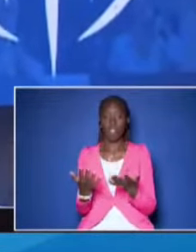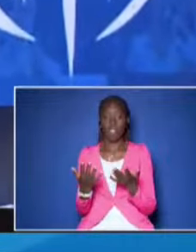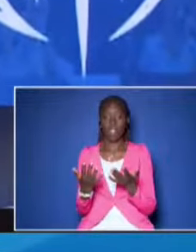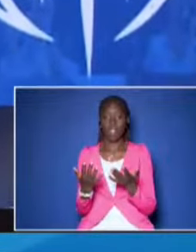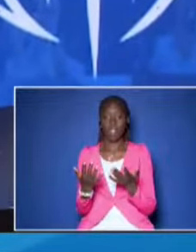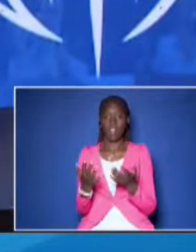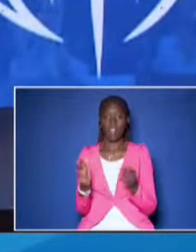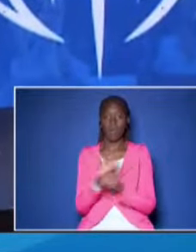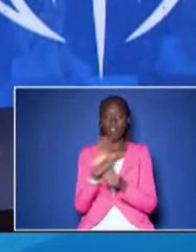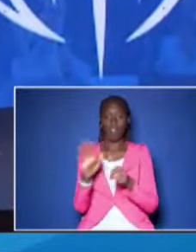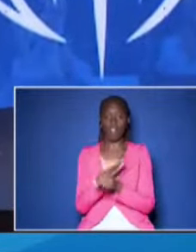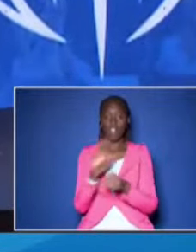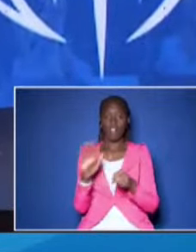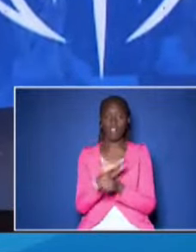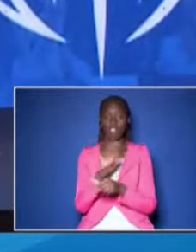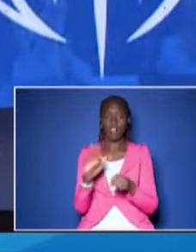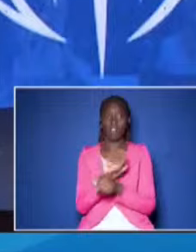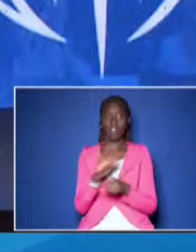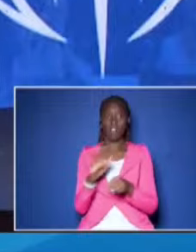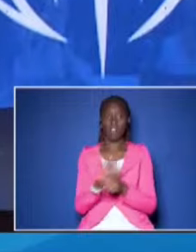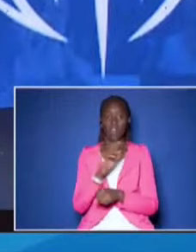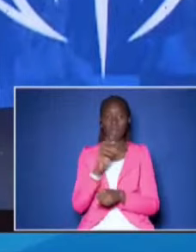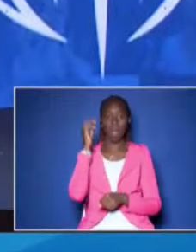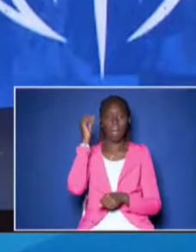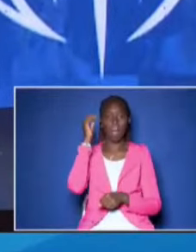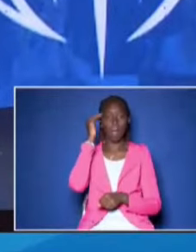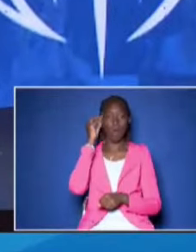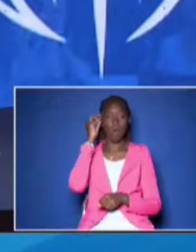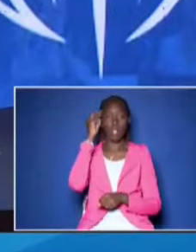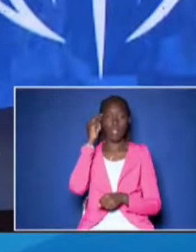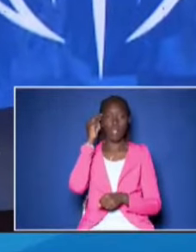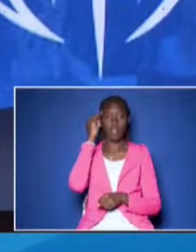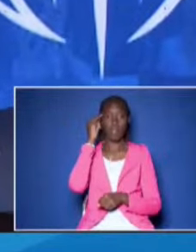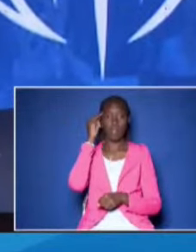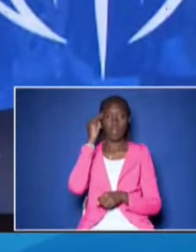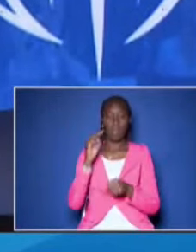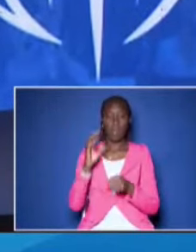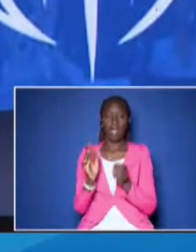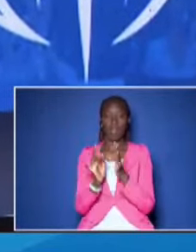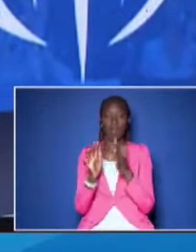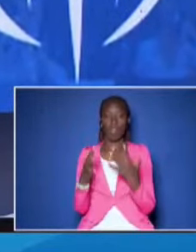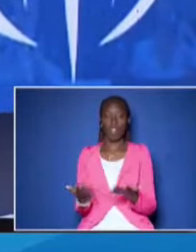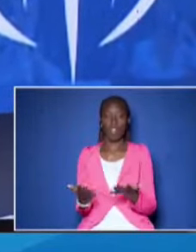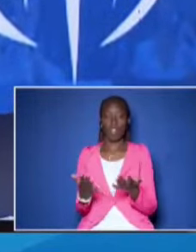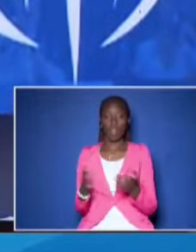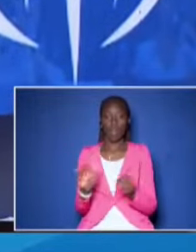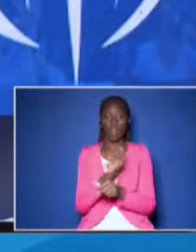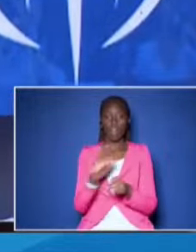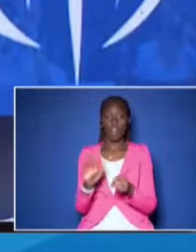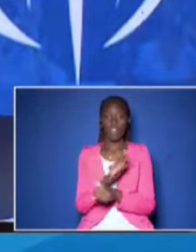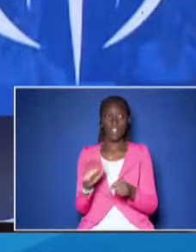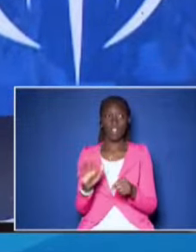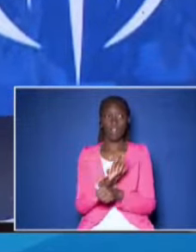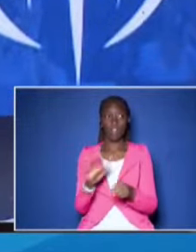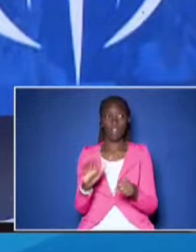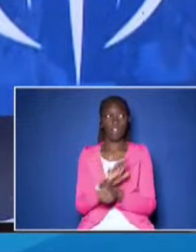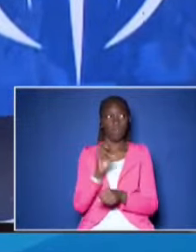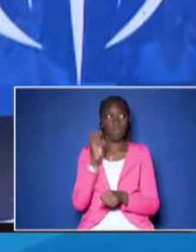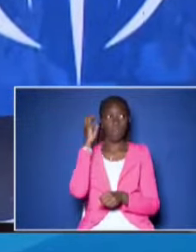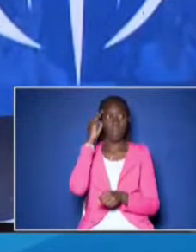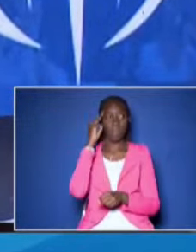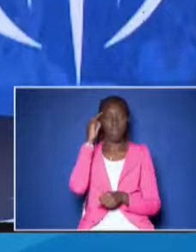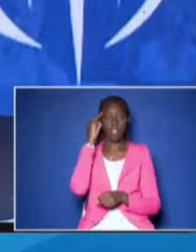will fill my me will fill my memory say the Bible will F will will fill my